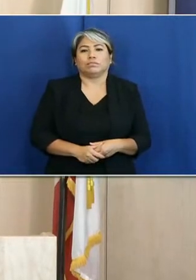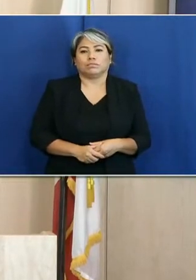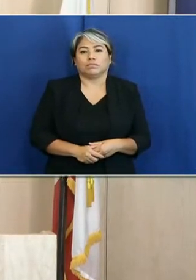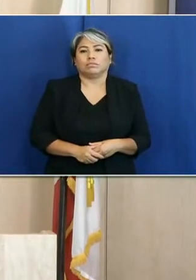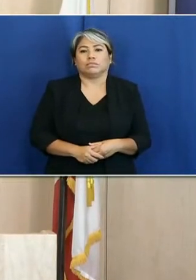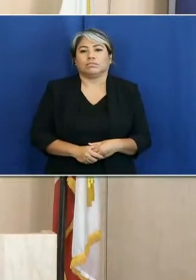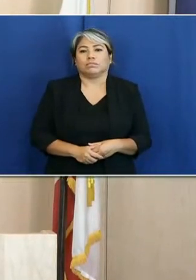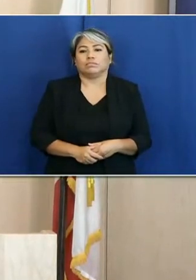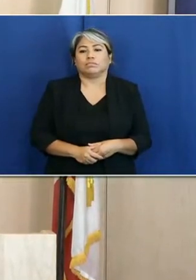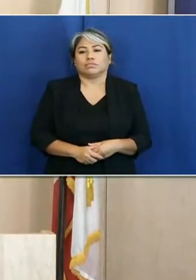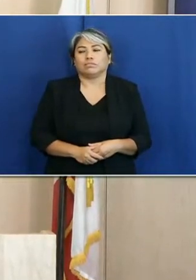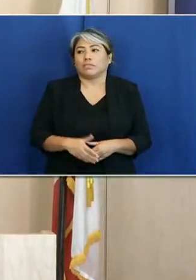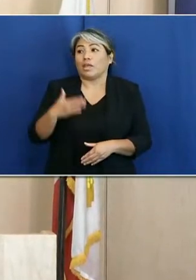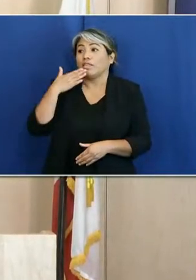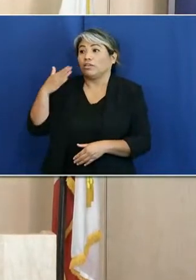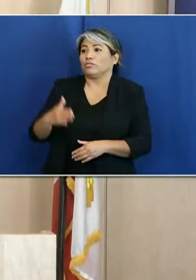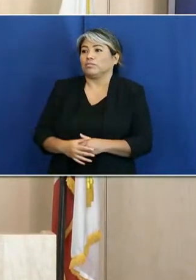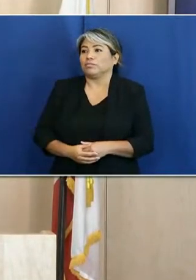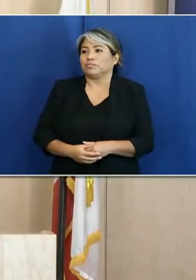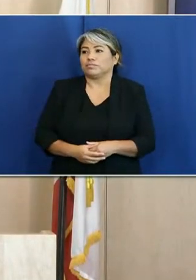Thank you,